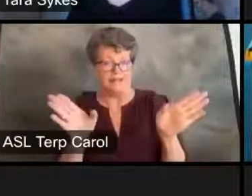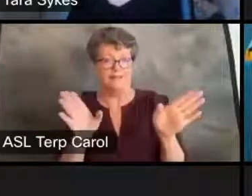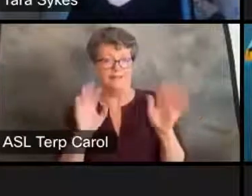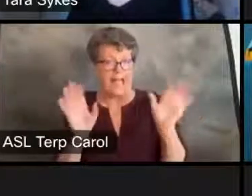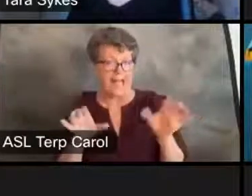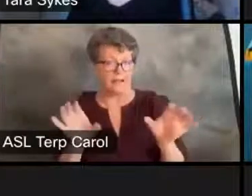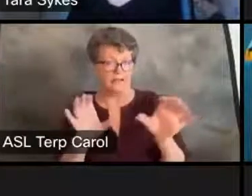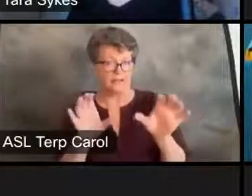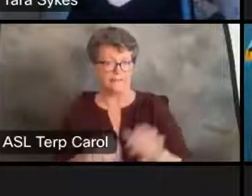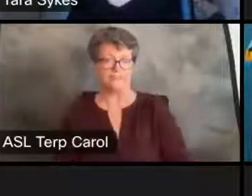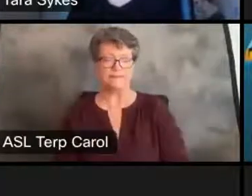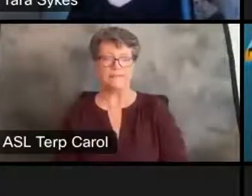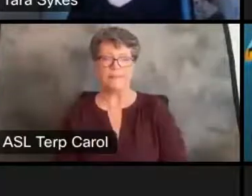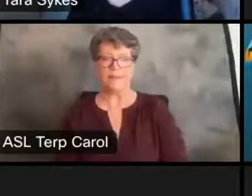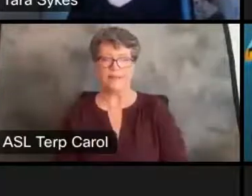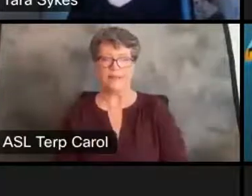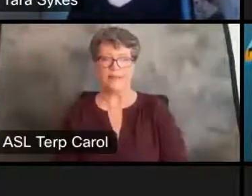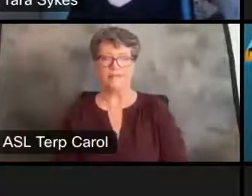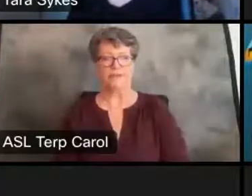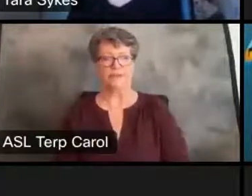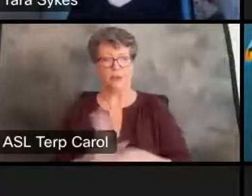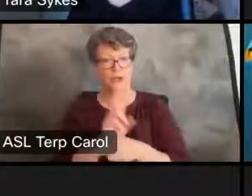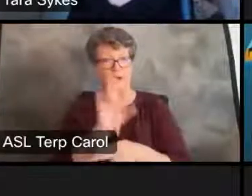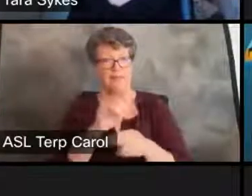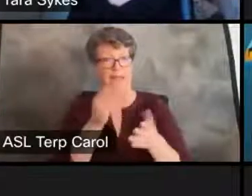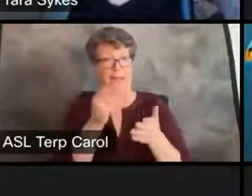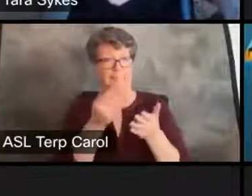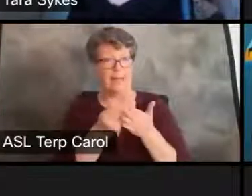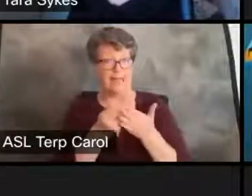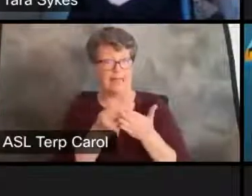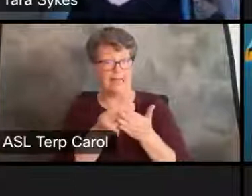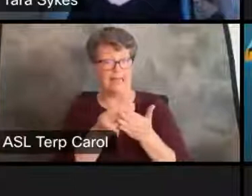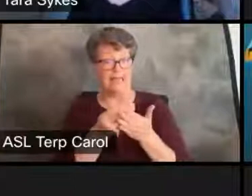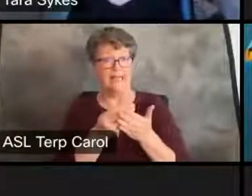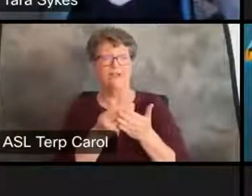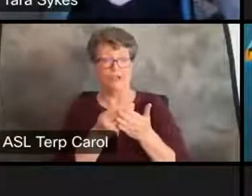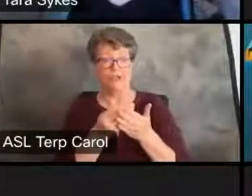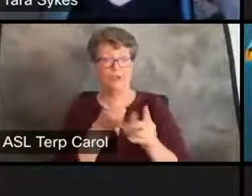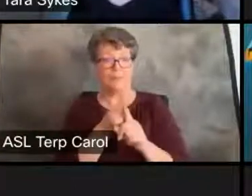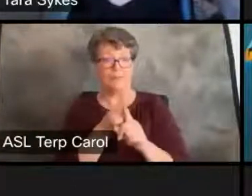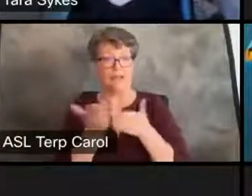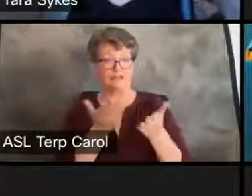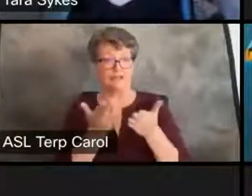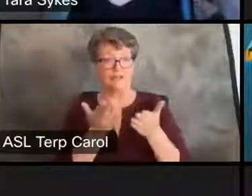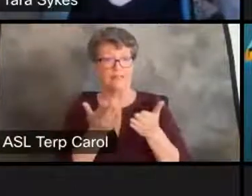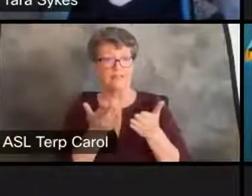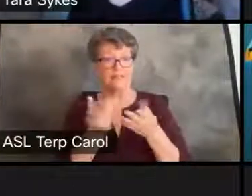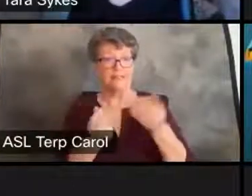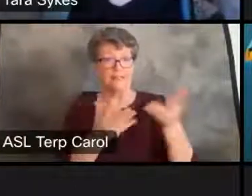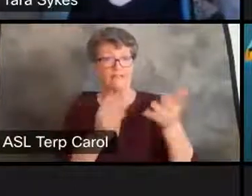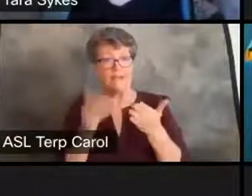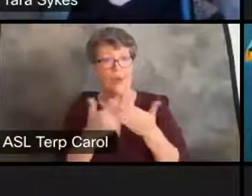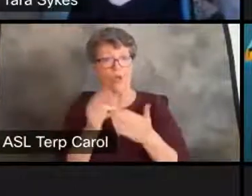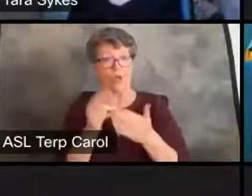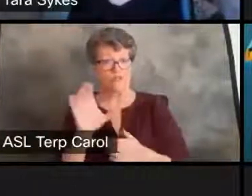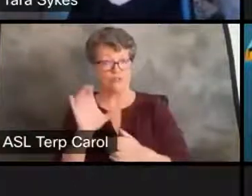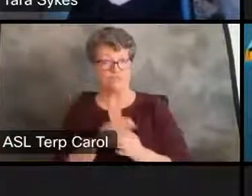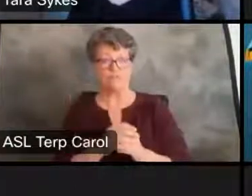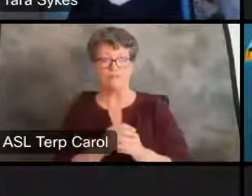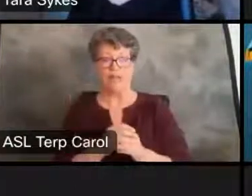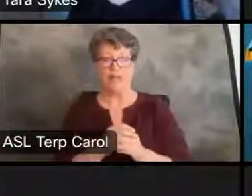was going to be impacted. Not all of those grants originated from our area. There's a number of people that applied for